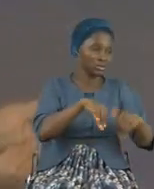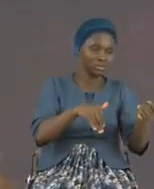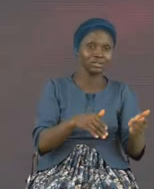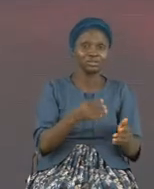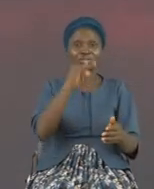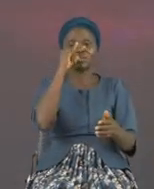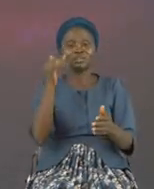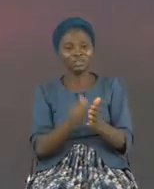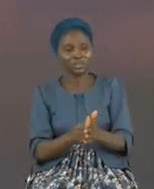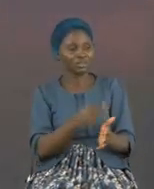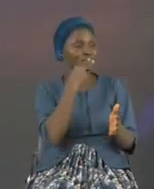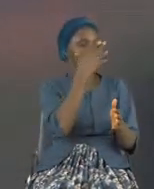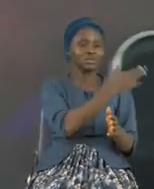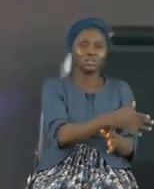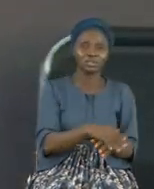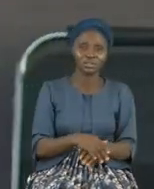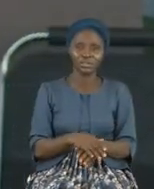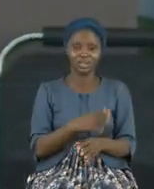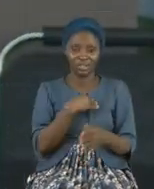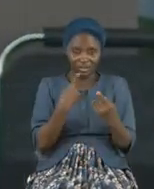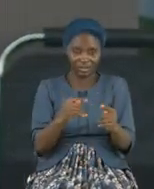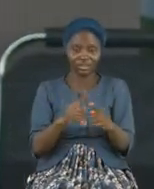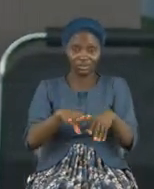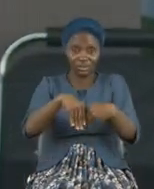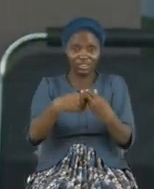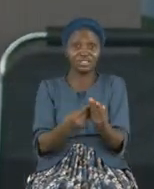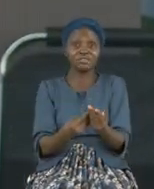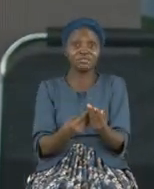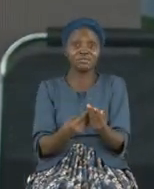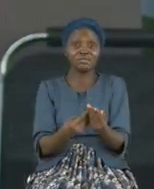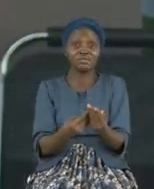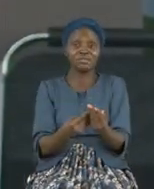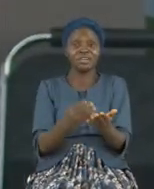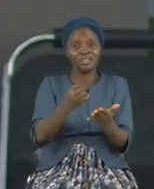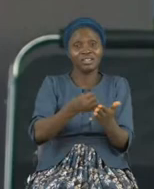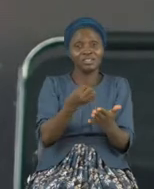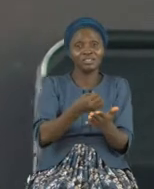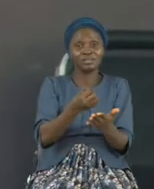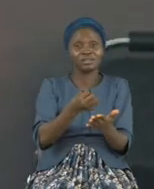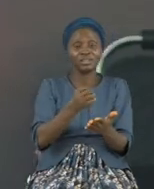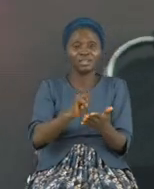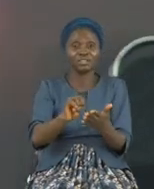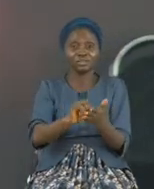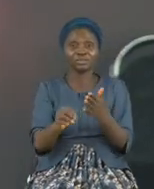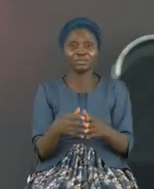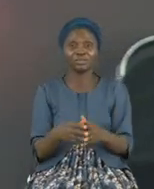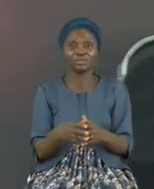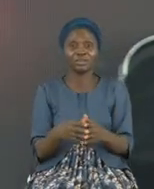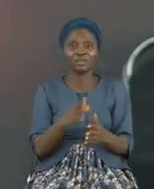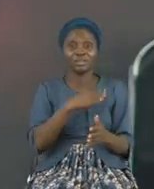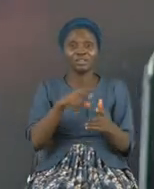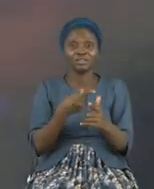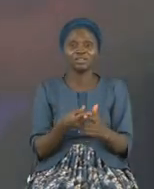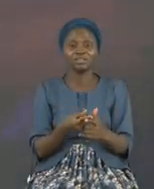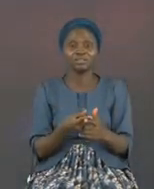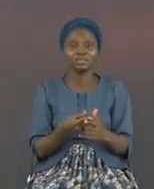give excuse, and then people have problems. Now you want to pray for them.